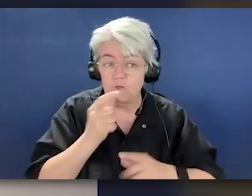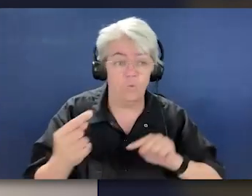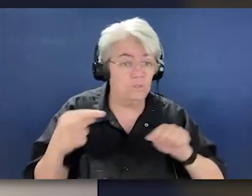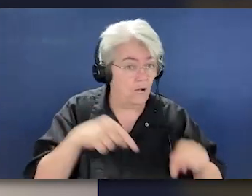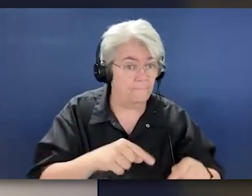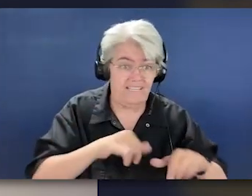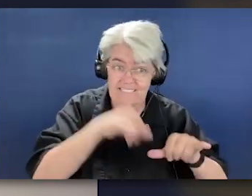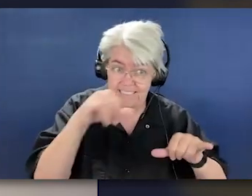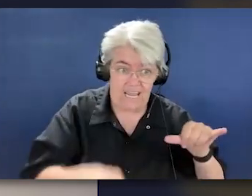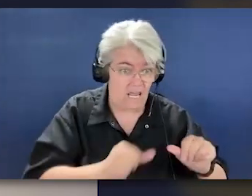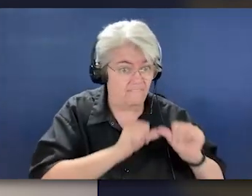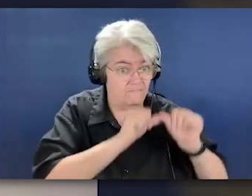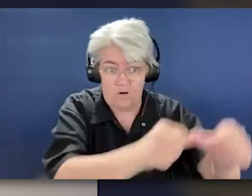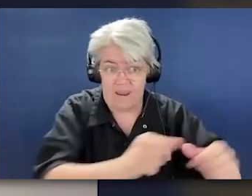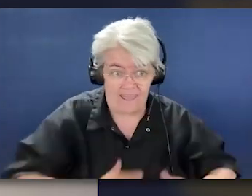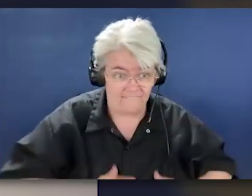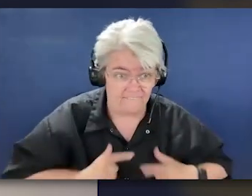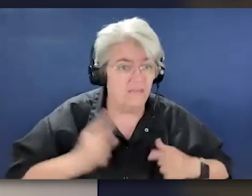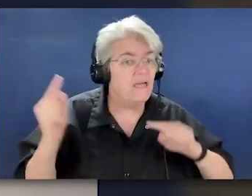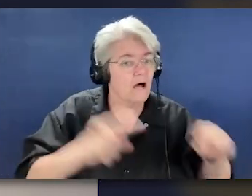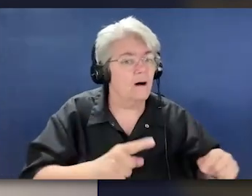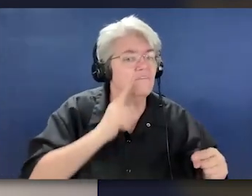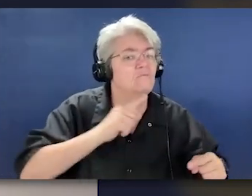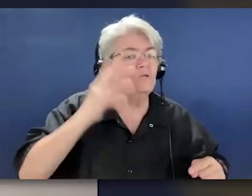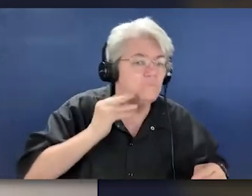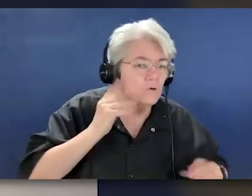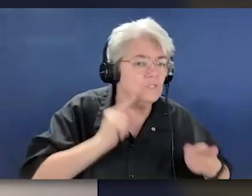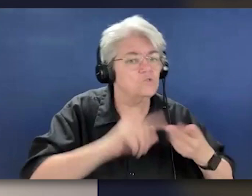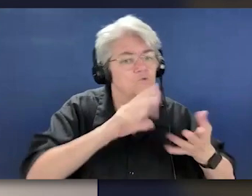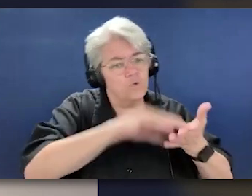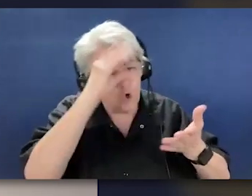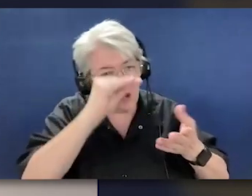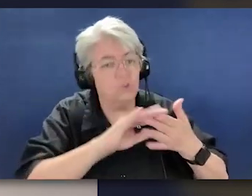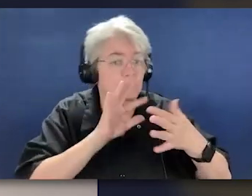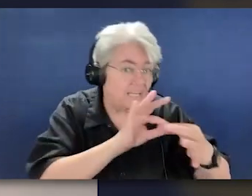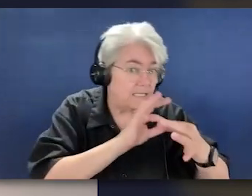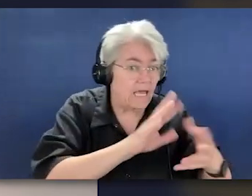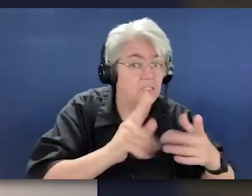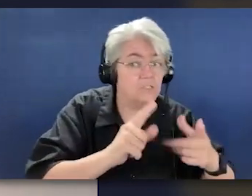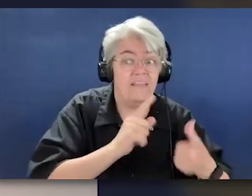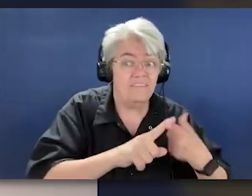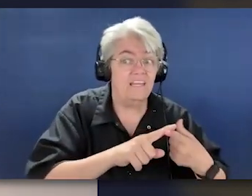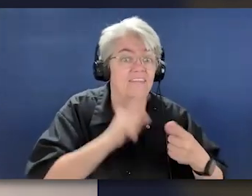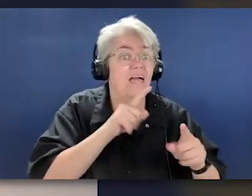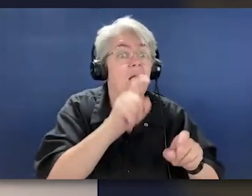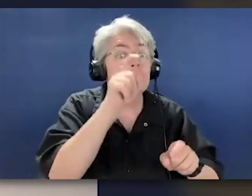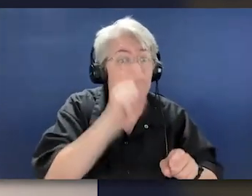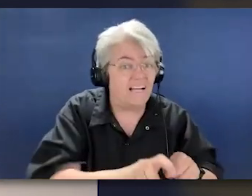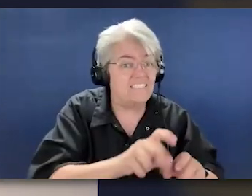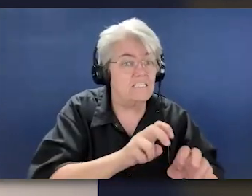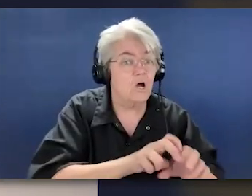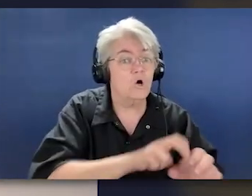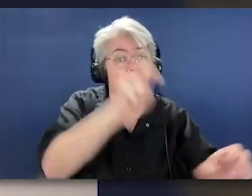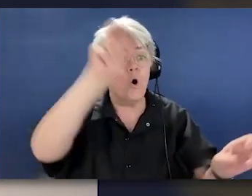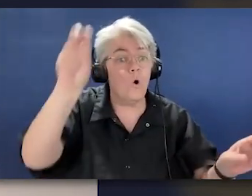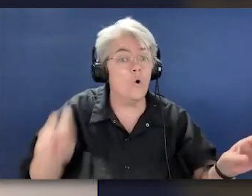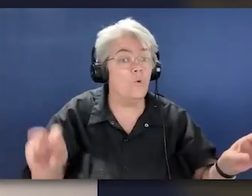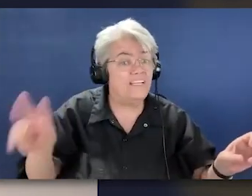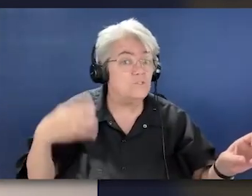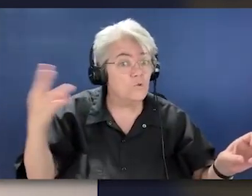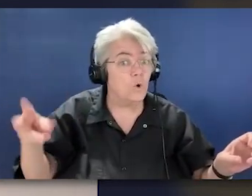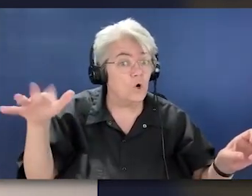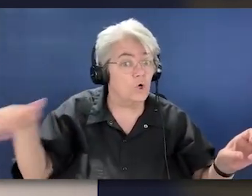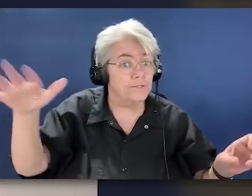come here to have an experience, to learn, to be engaged, but then they must go out into the world and do other things.